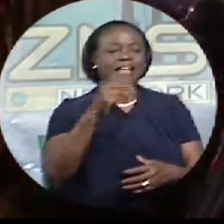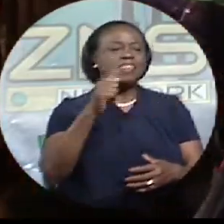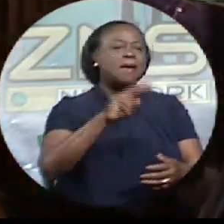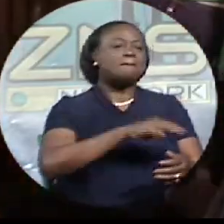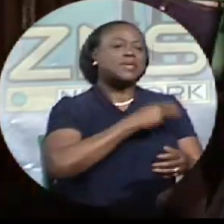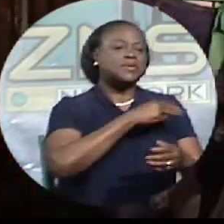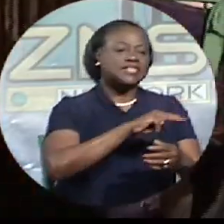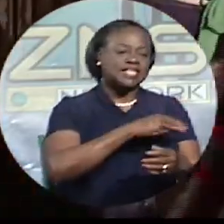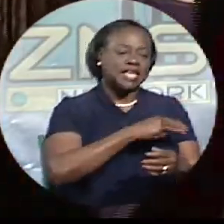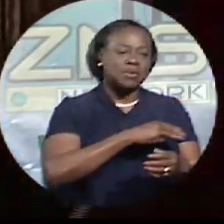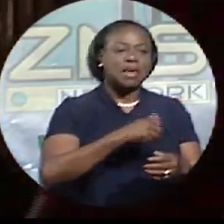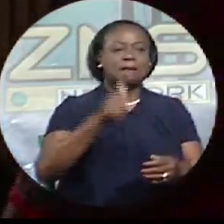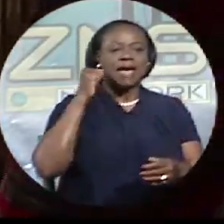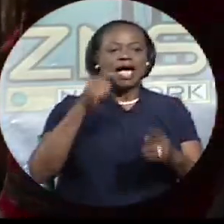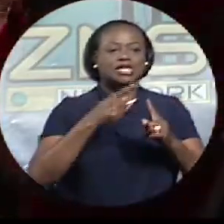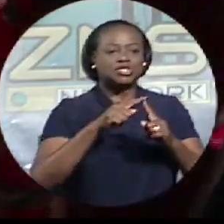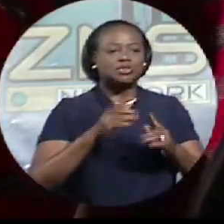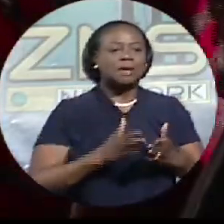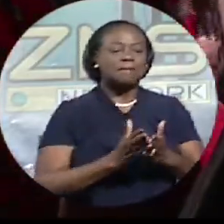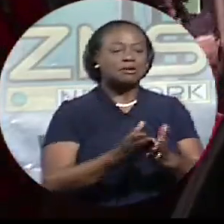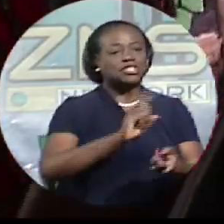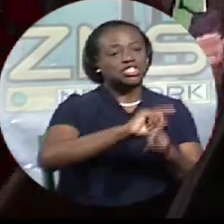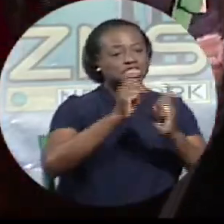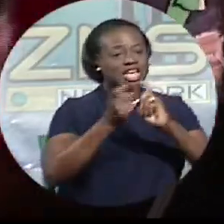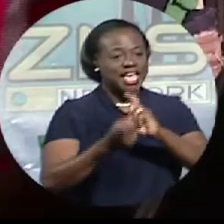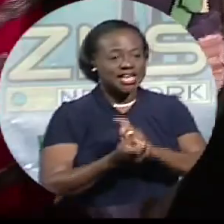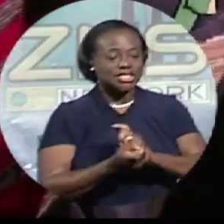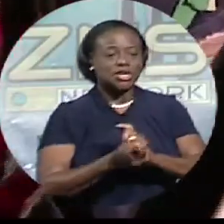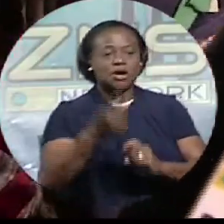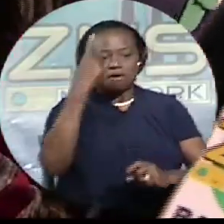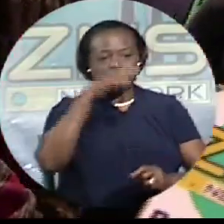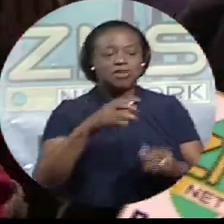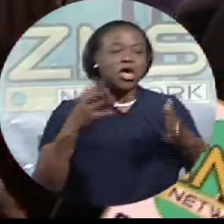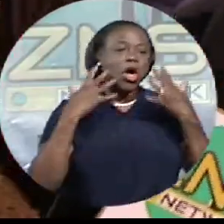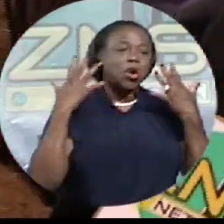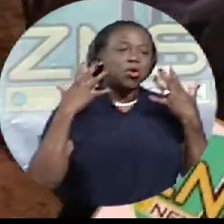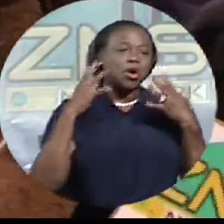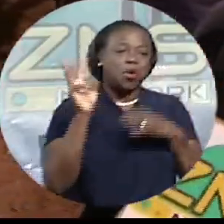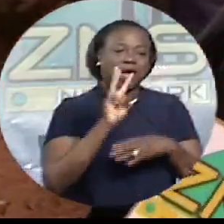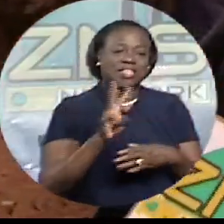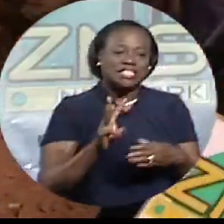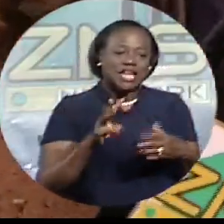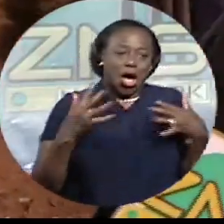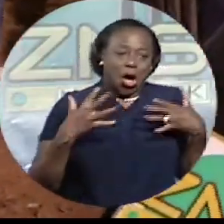music. We went back to the boat to change for the cooler weather. There's a chill in the air.